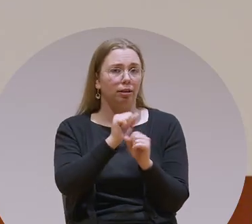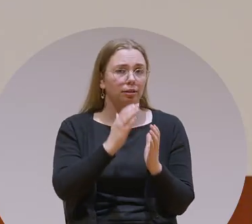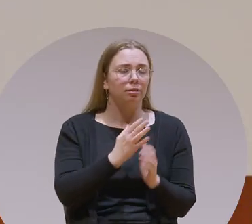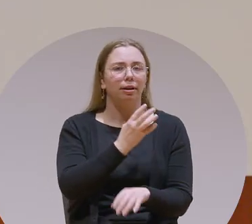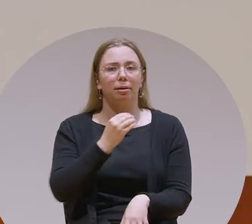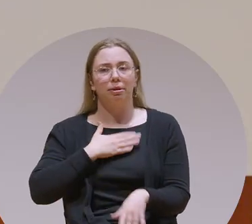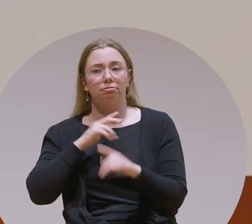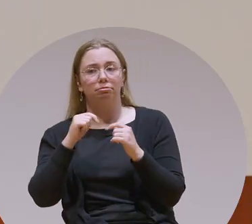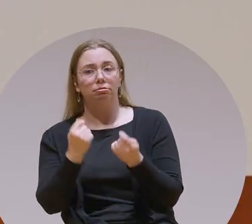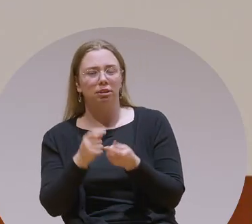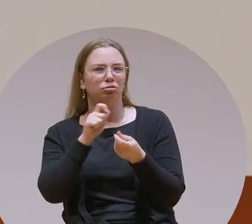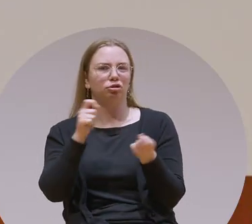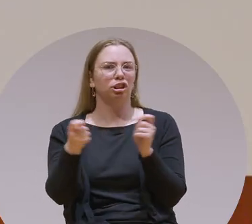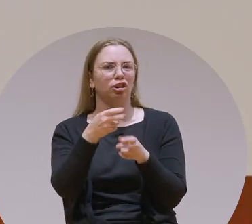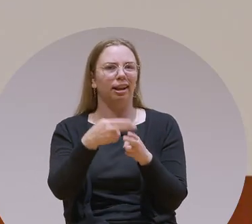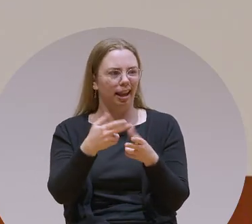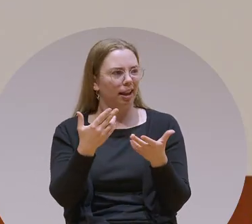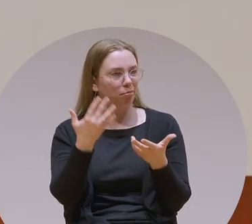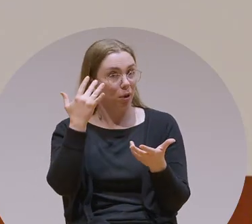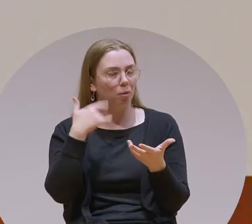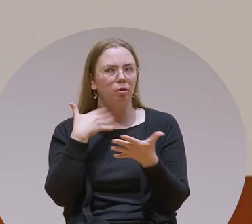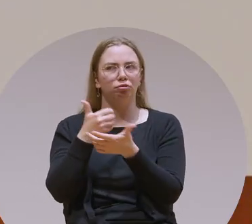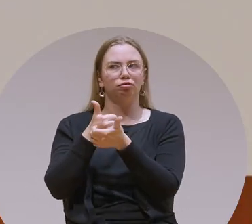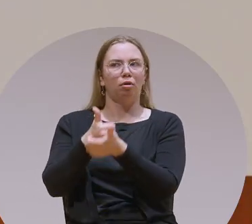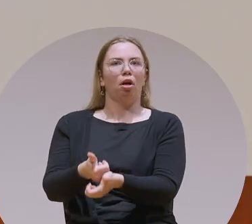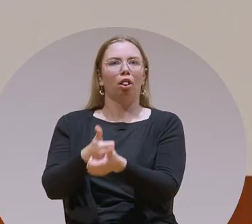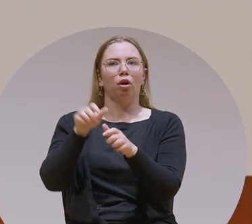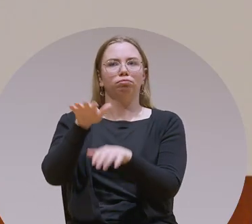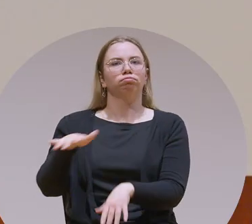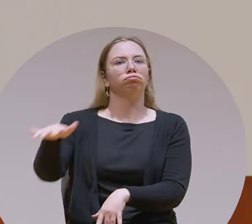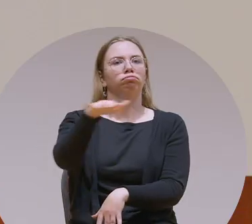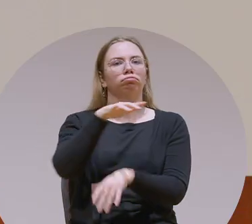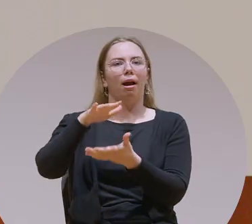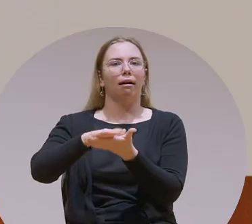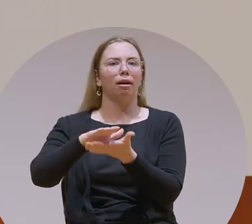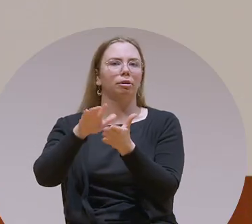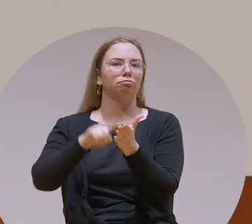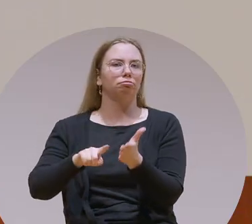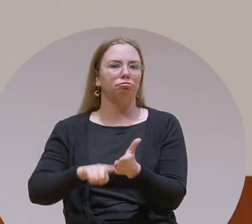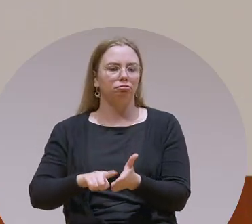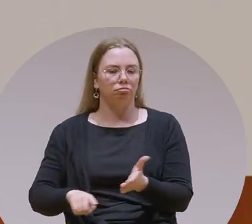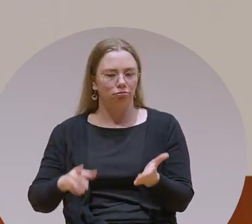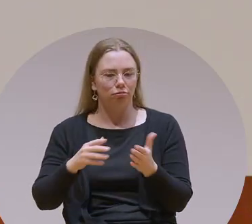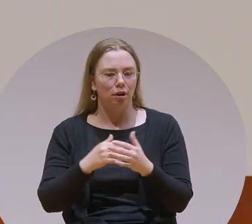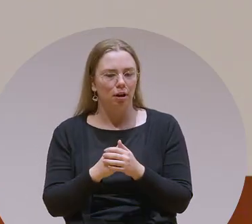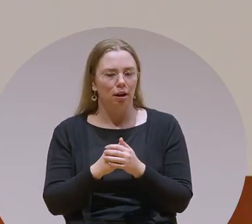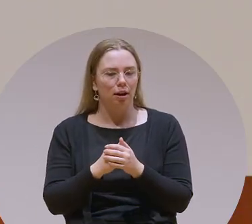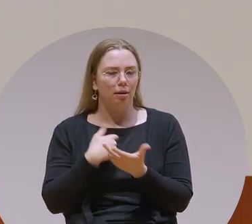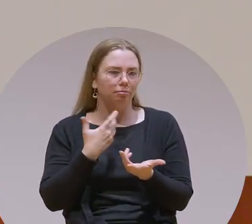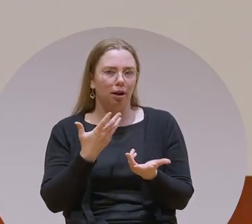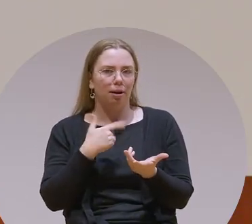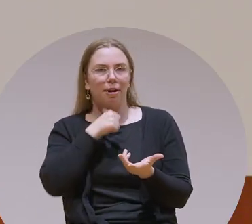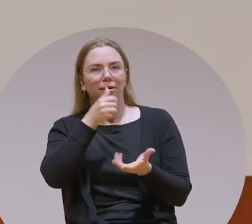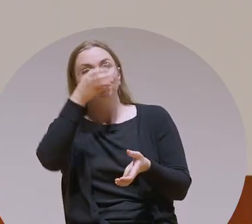ago to fall in line with current academic thinking. But I wasn't part of that decision, so I can't actually explain why,